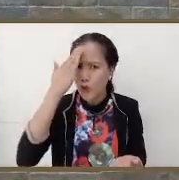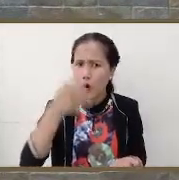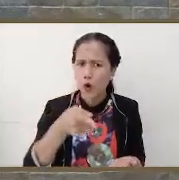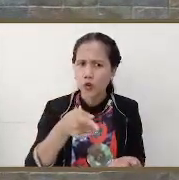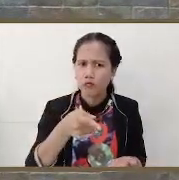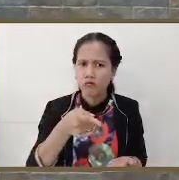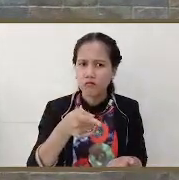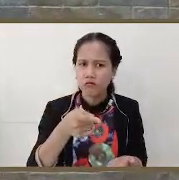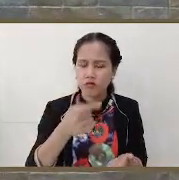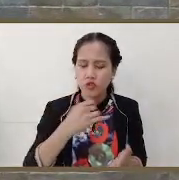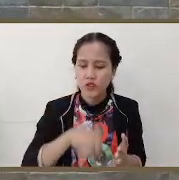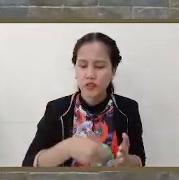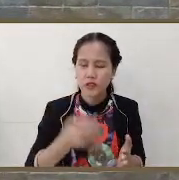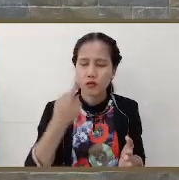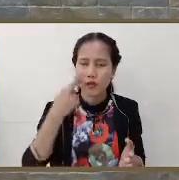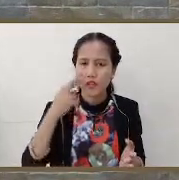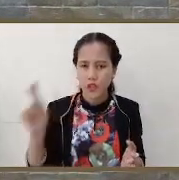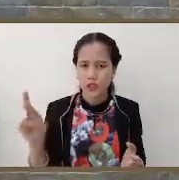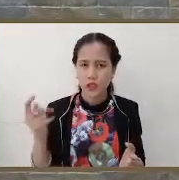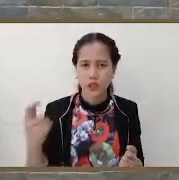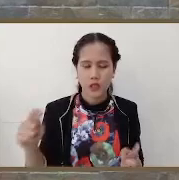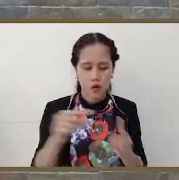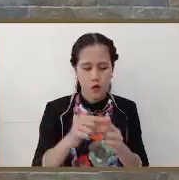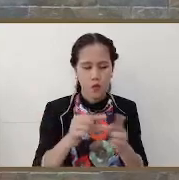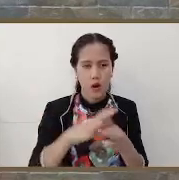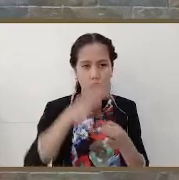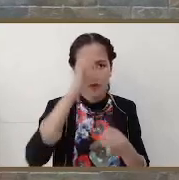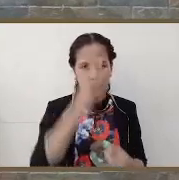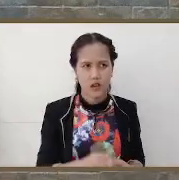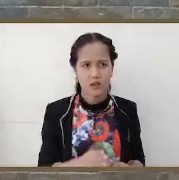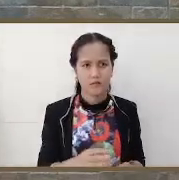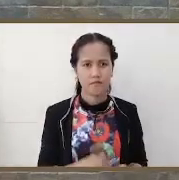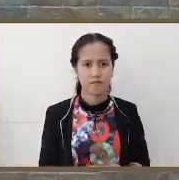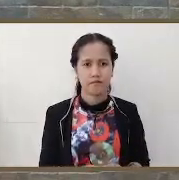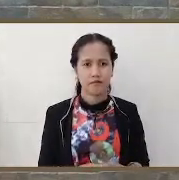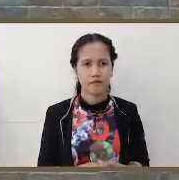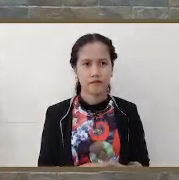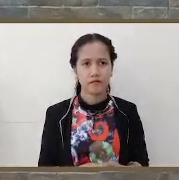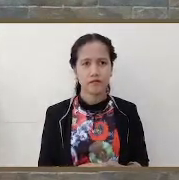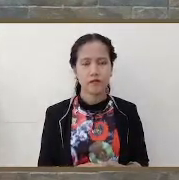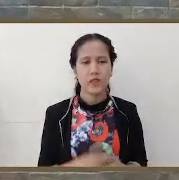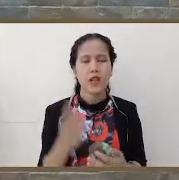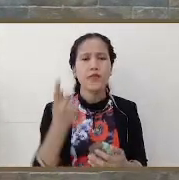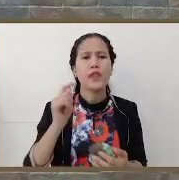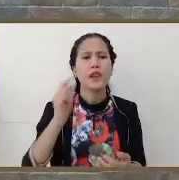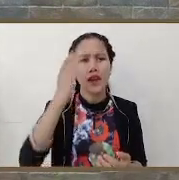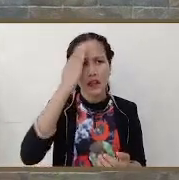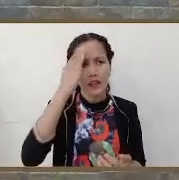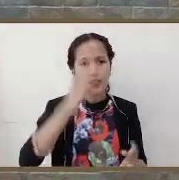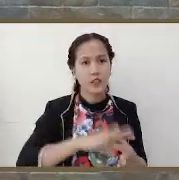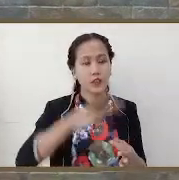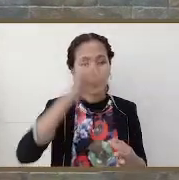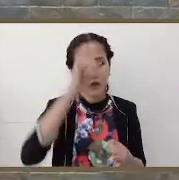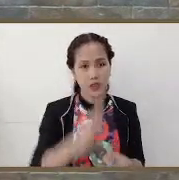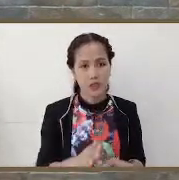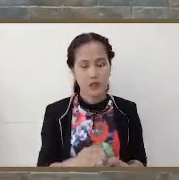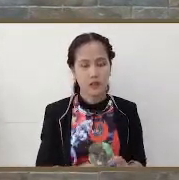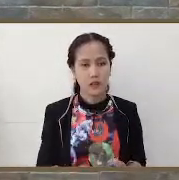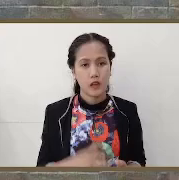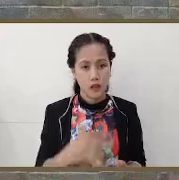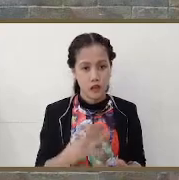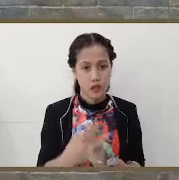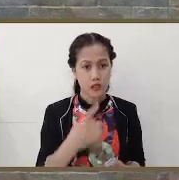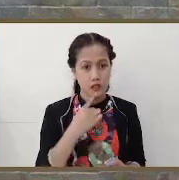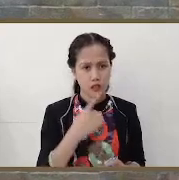rejecting the Word of God. We are consciously rejecting what? The knowledge of God. Sabi ko nga kanina, paano ba natin makukuha